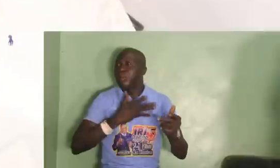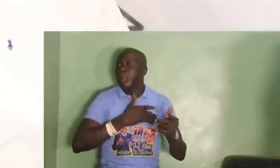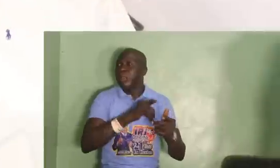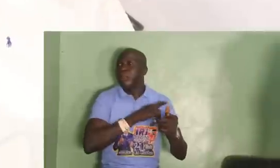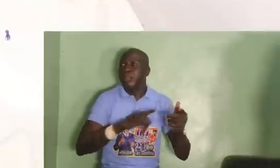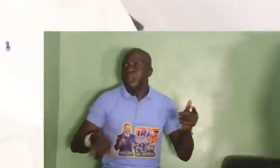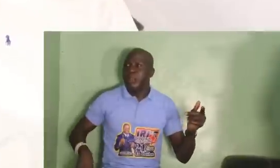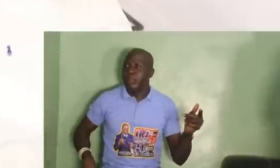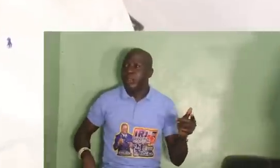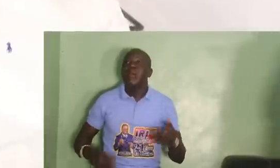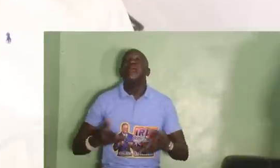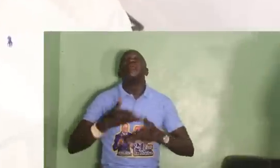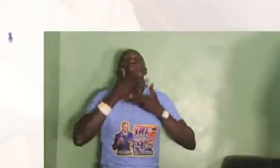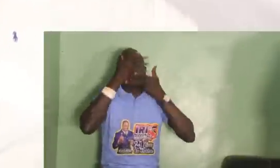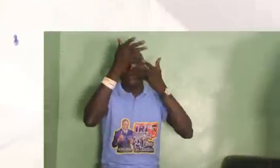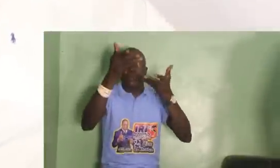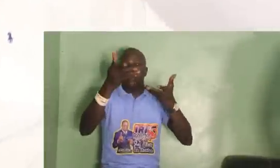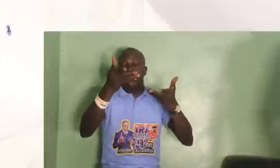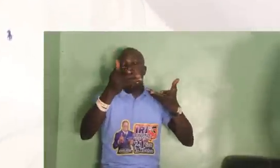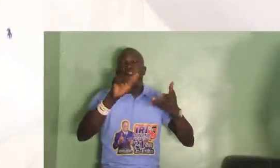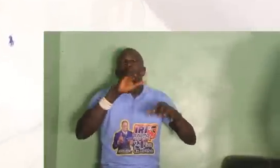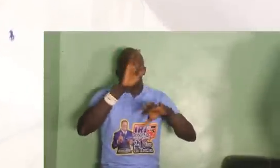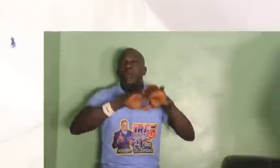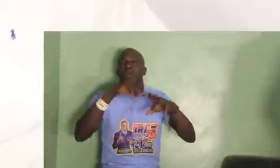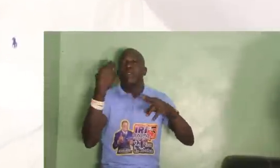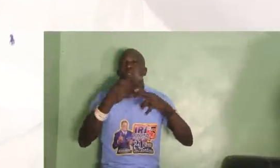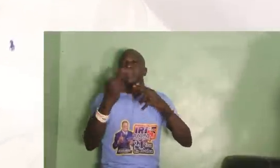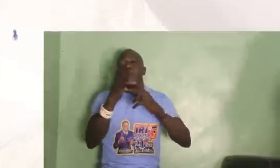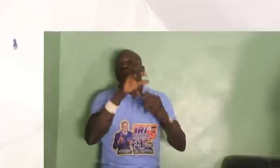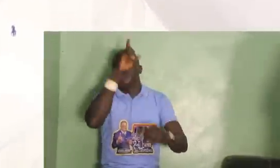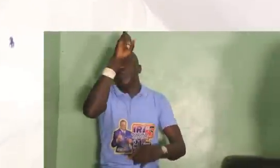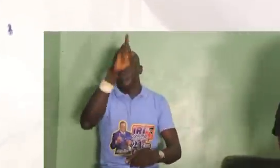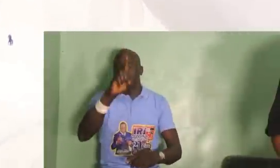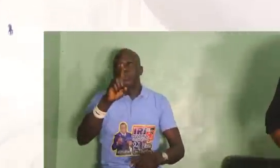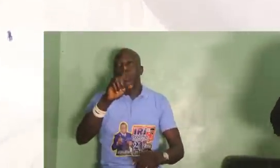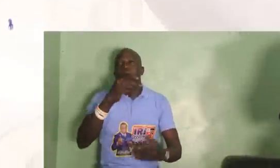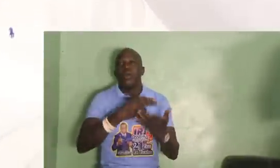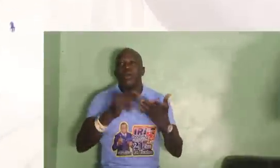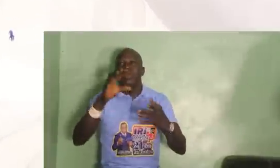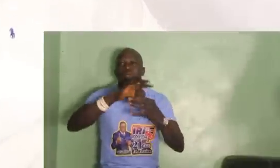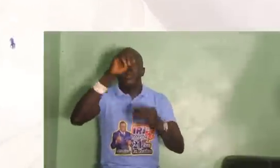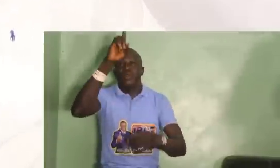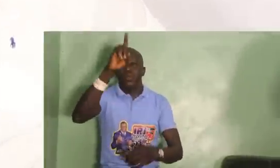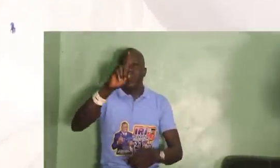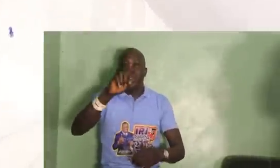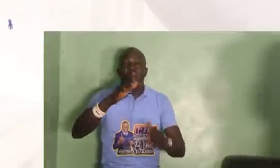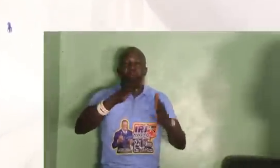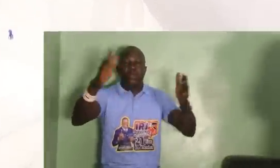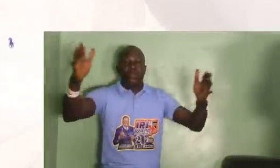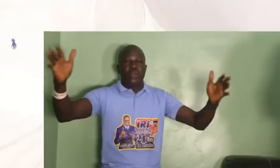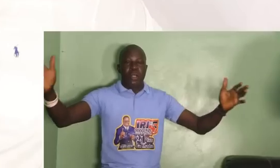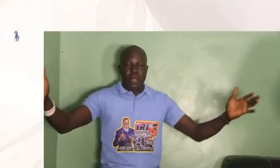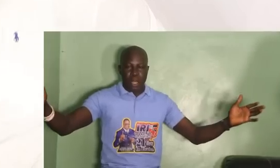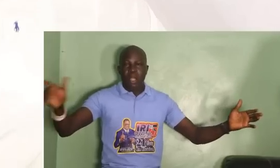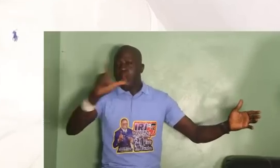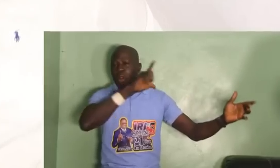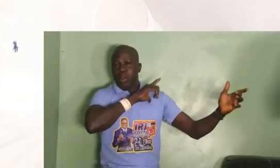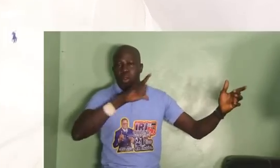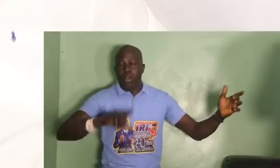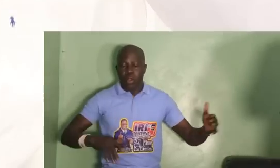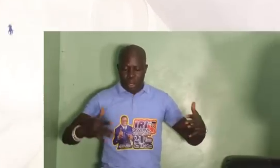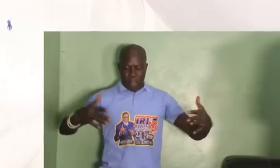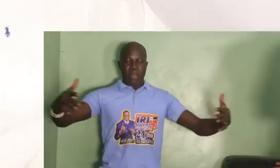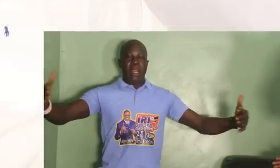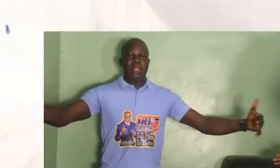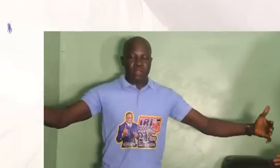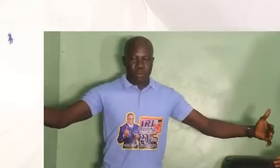In Jesus' name, Lord, you will shout. What is the birth they put in my life? Holy Spirit, chase it out. Oh,